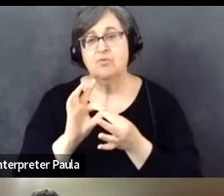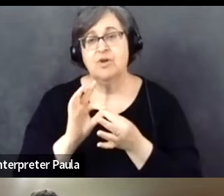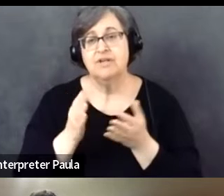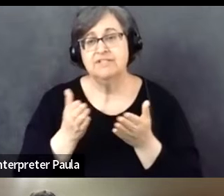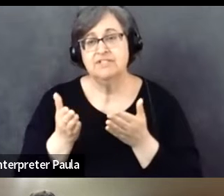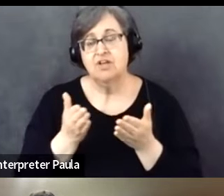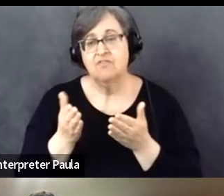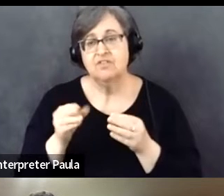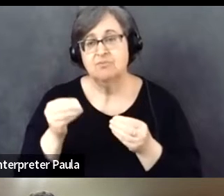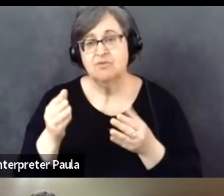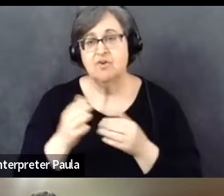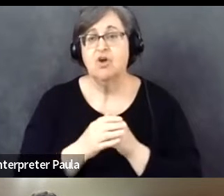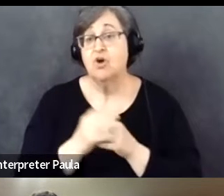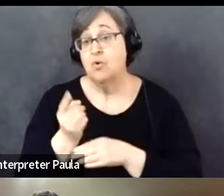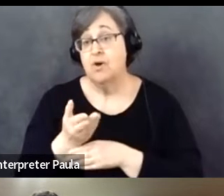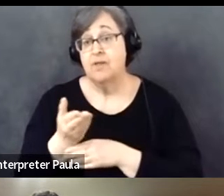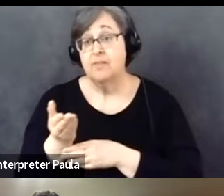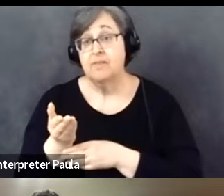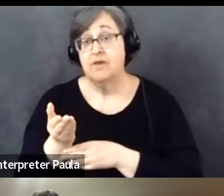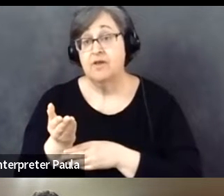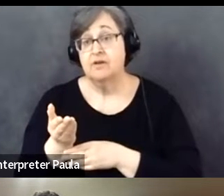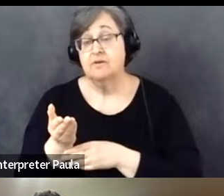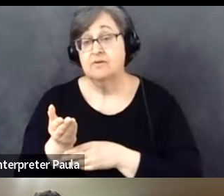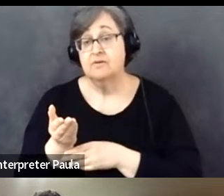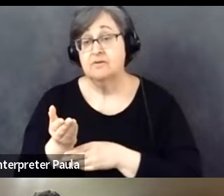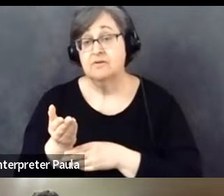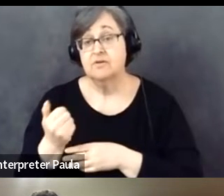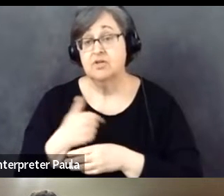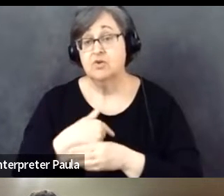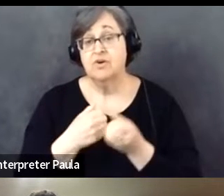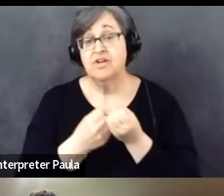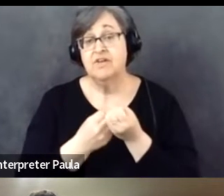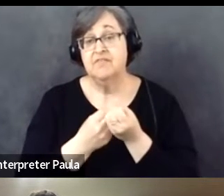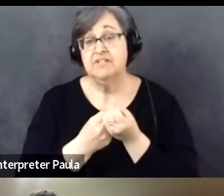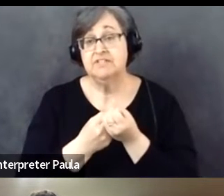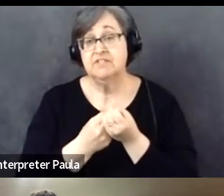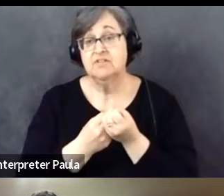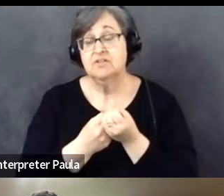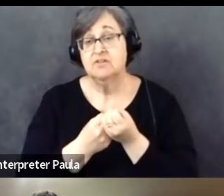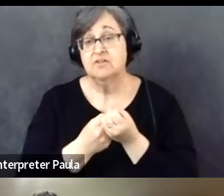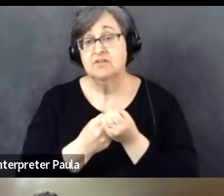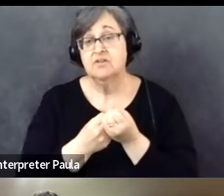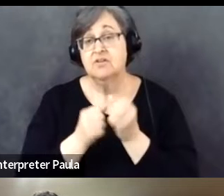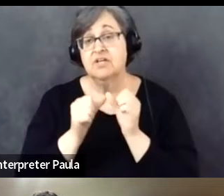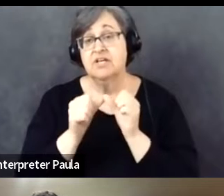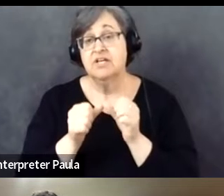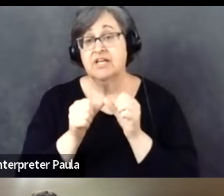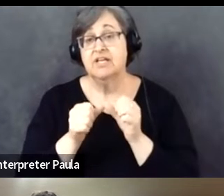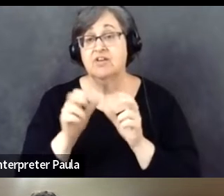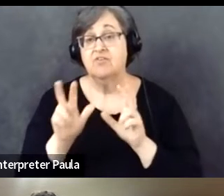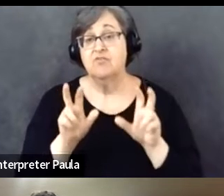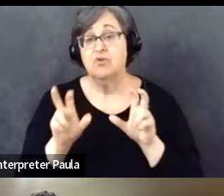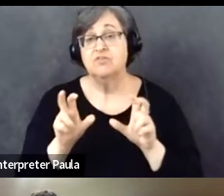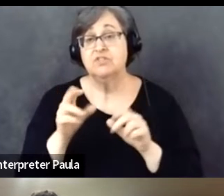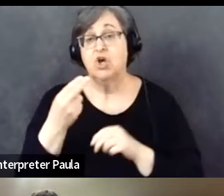being provided. One of the things that we've been advocating for is the continued investment in home